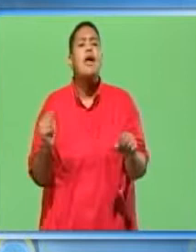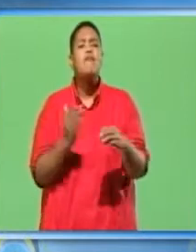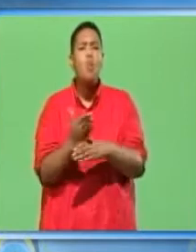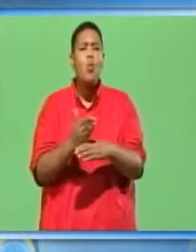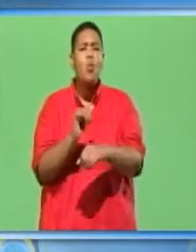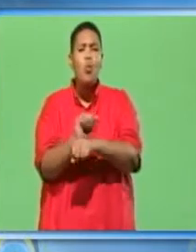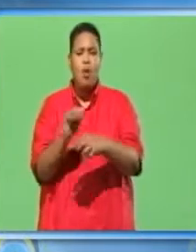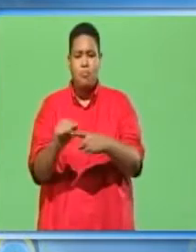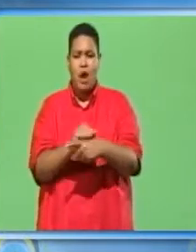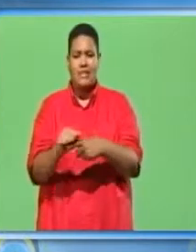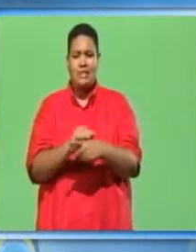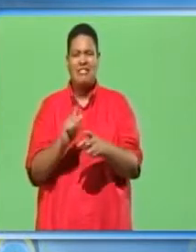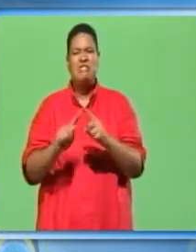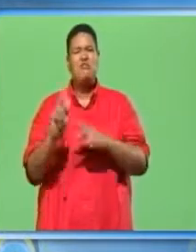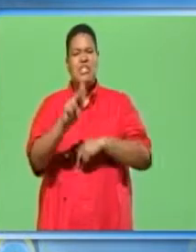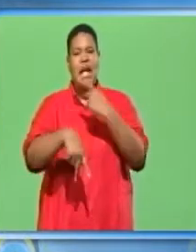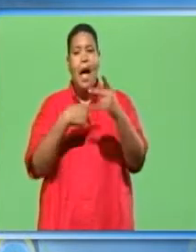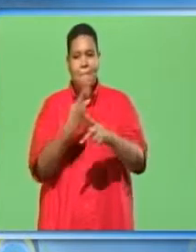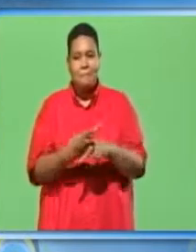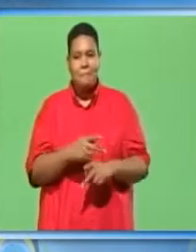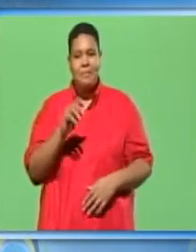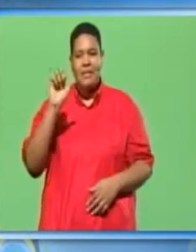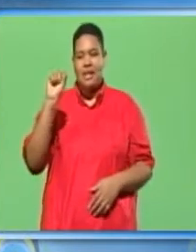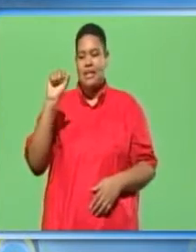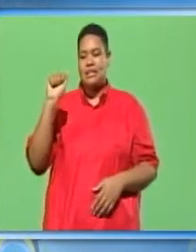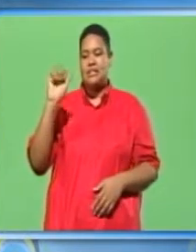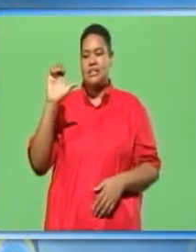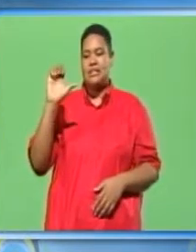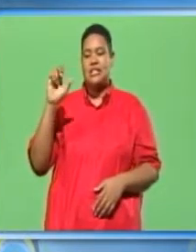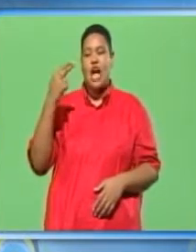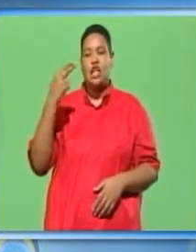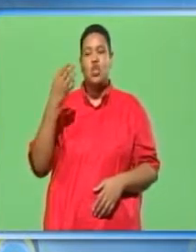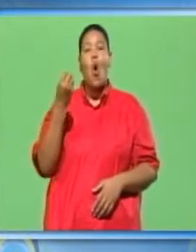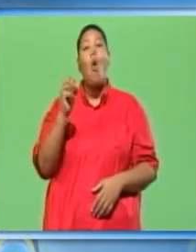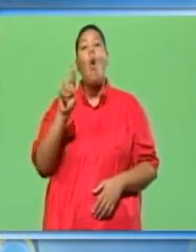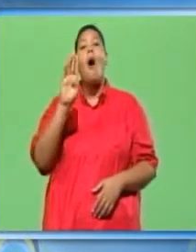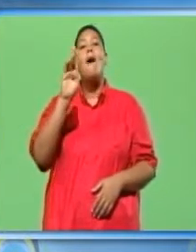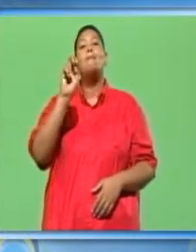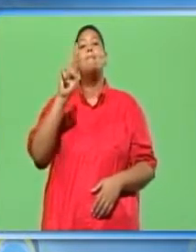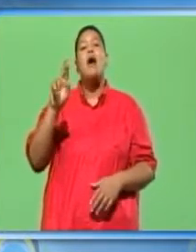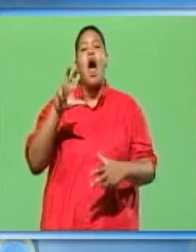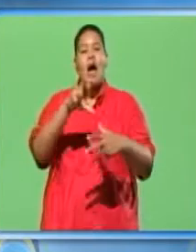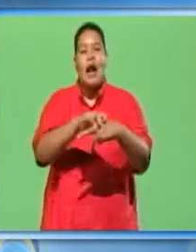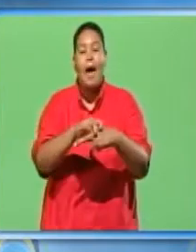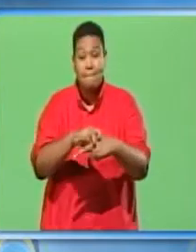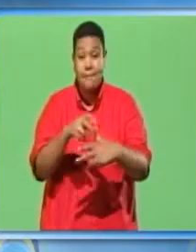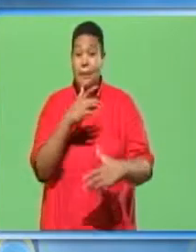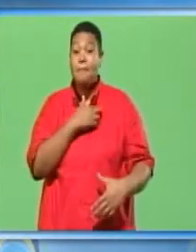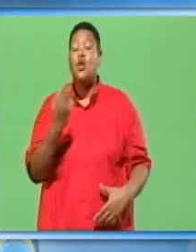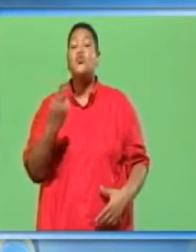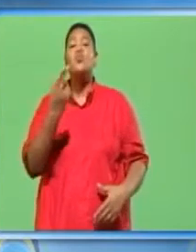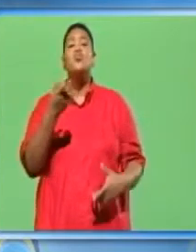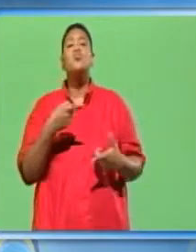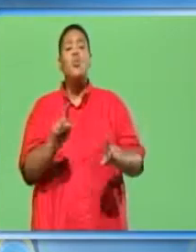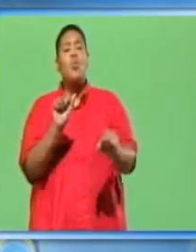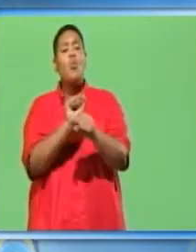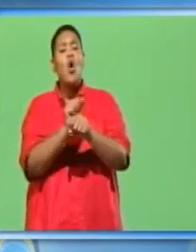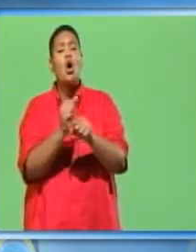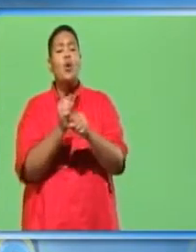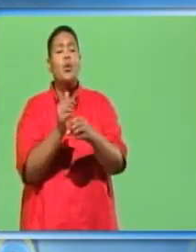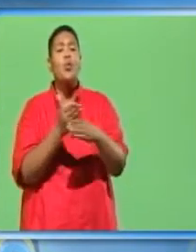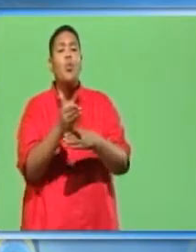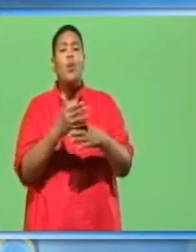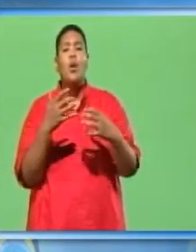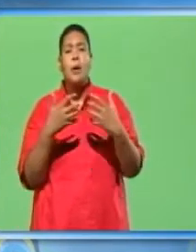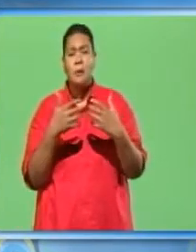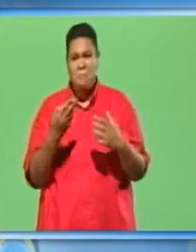practice. Types. Sash or bar clamp. A bar clamp is a tool used when working with wood